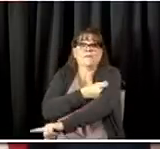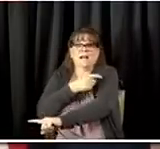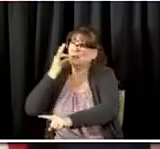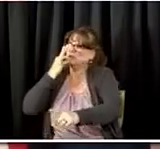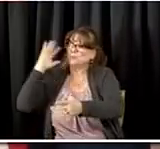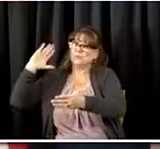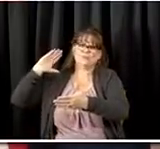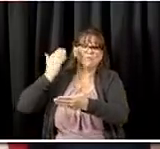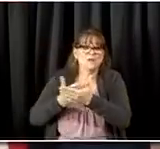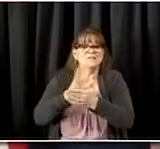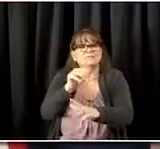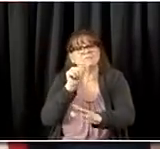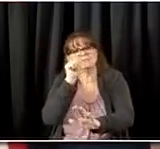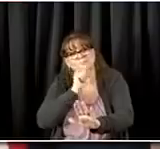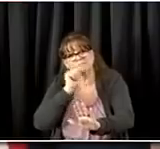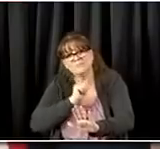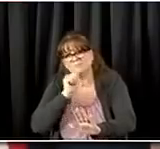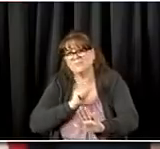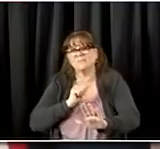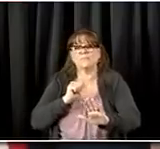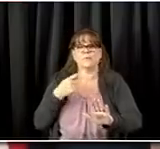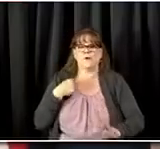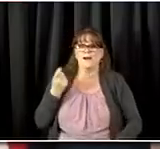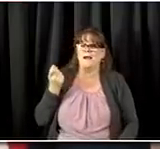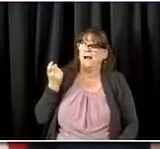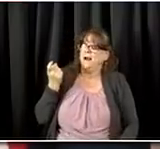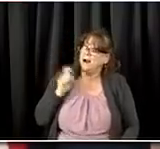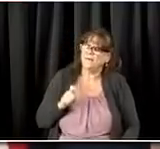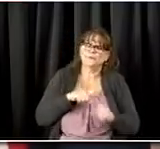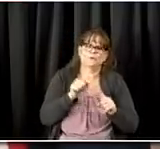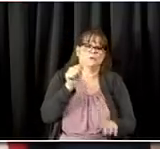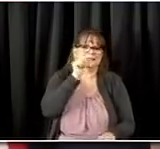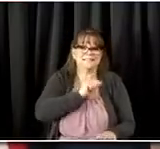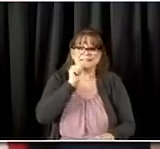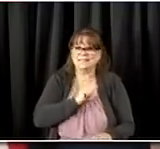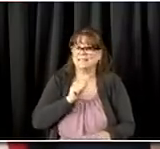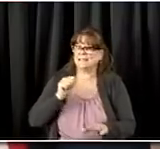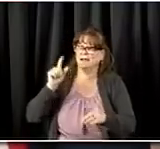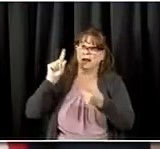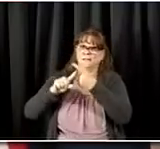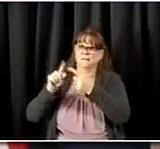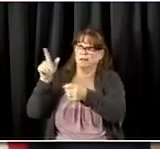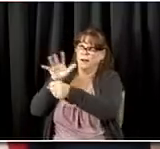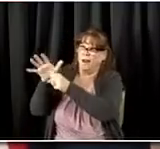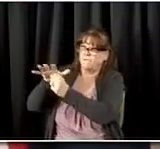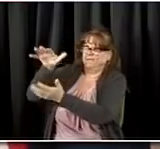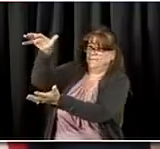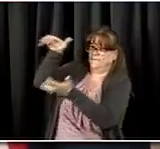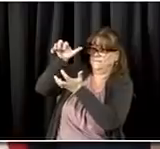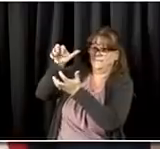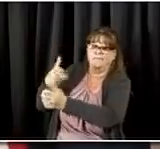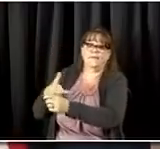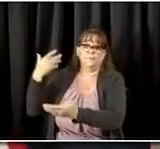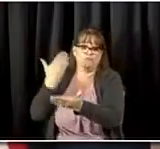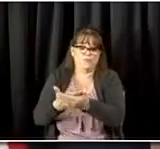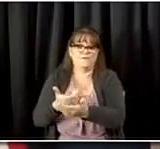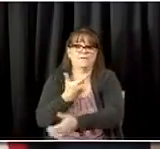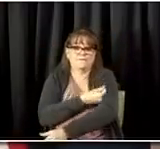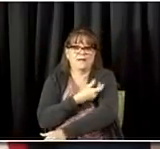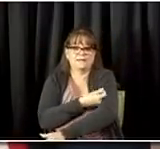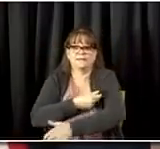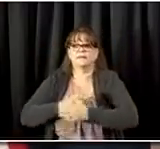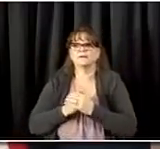finally end all of the extra precautions that we are taking. But we are not there now. And celebrating Thanksgiving the